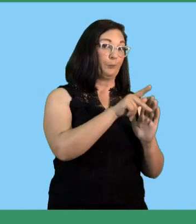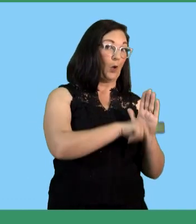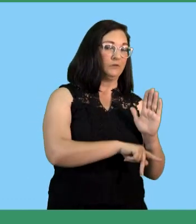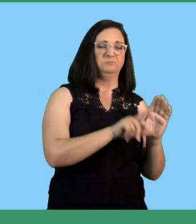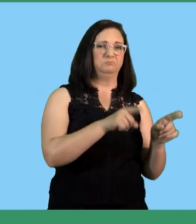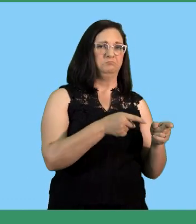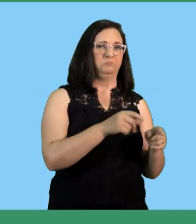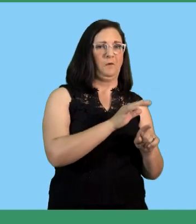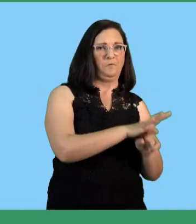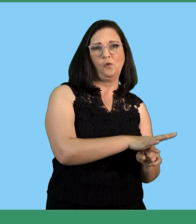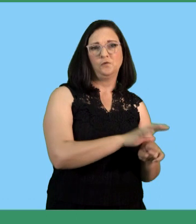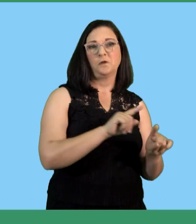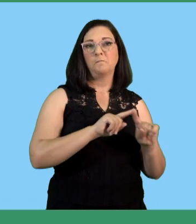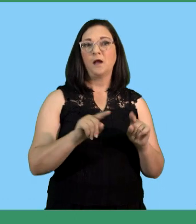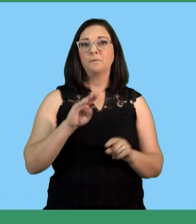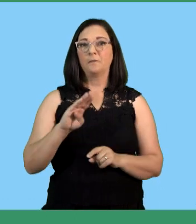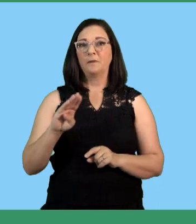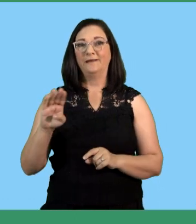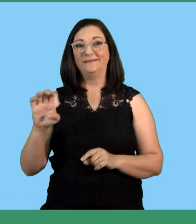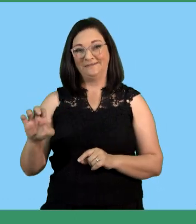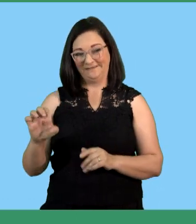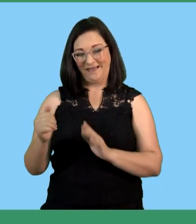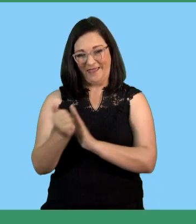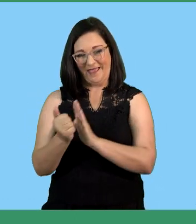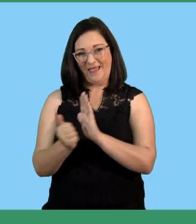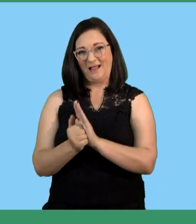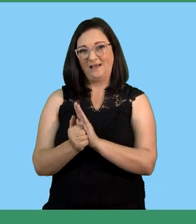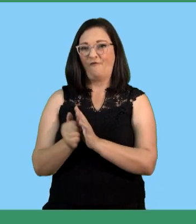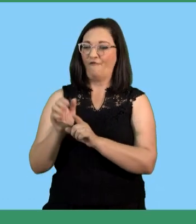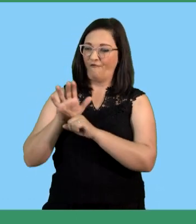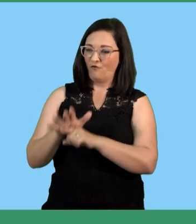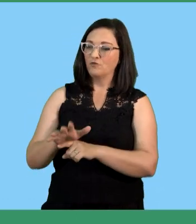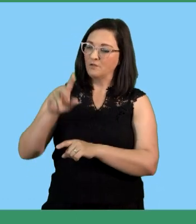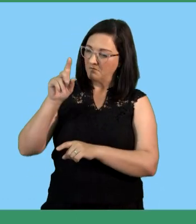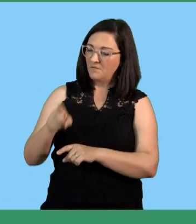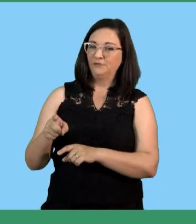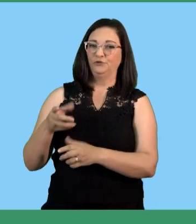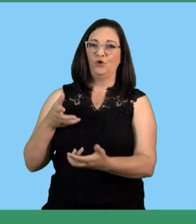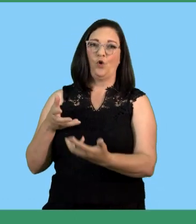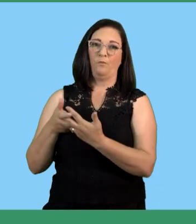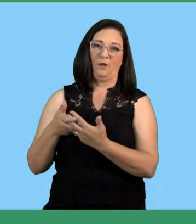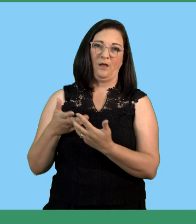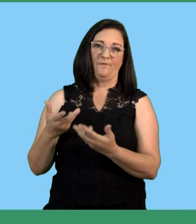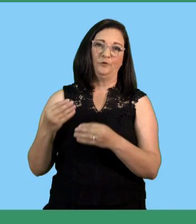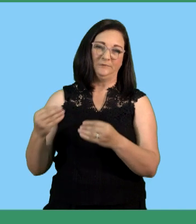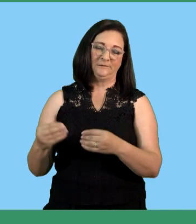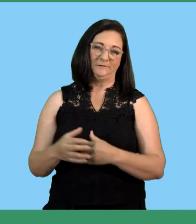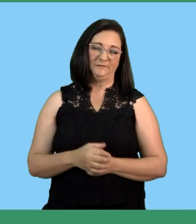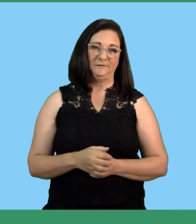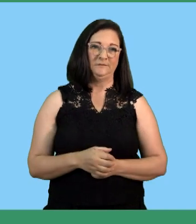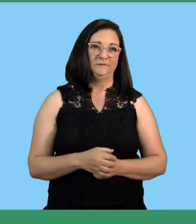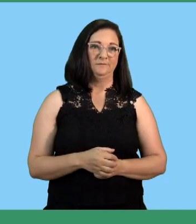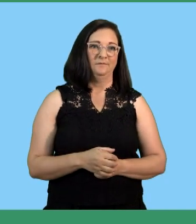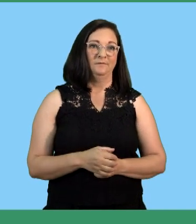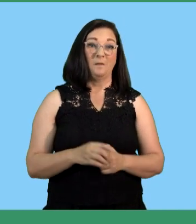enforced. But with the BBBEE, it's an act that is enforced or must be complied with by business. Don't forget